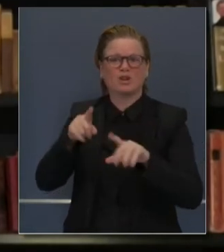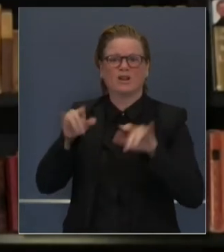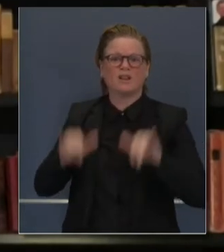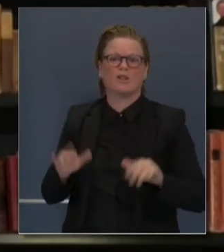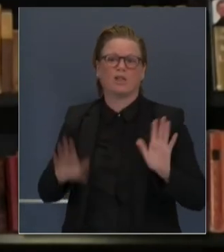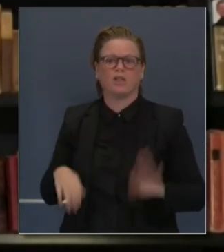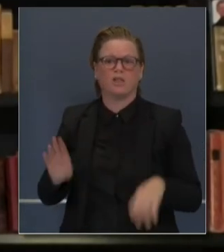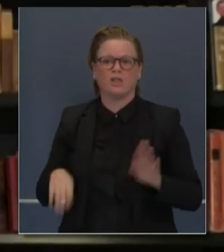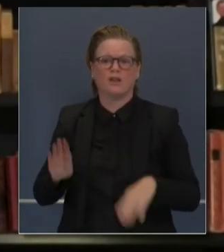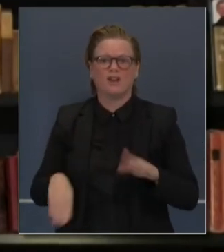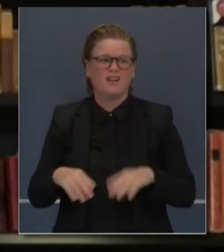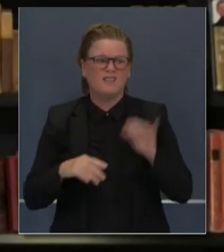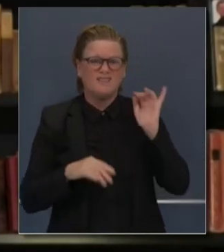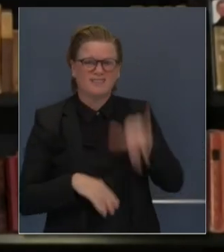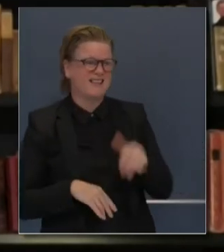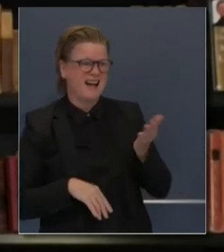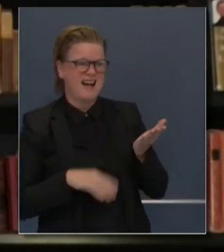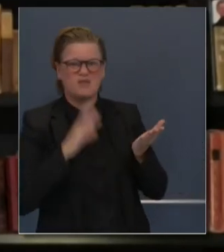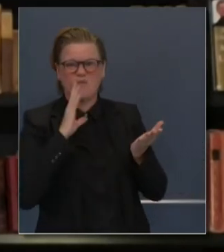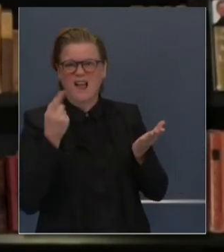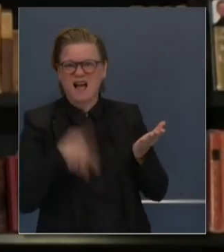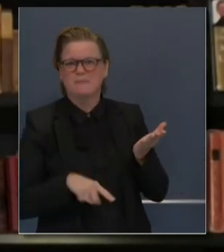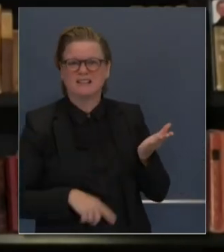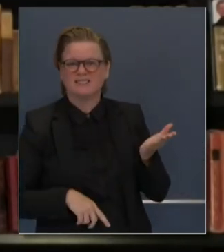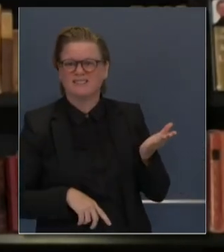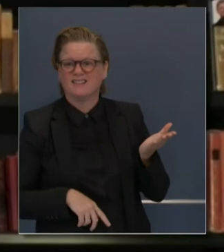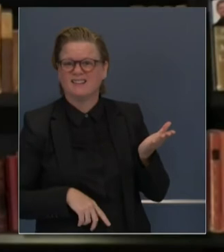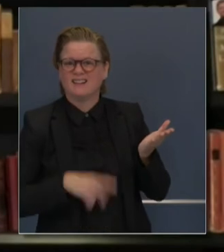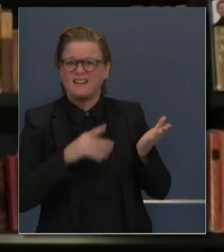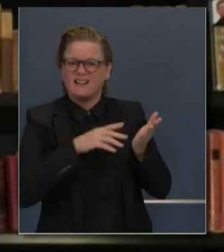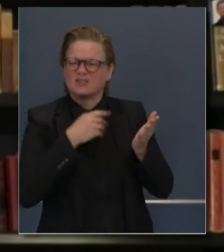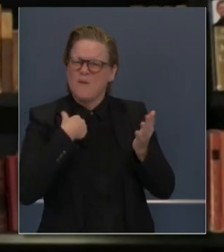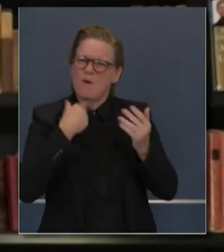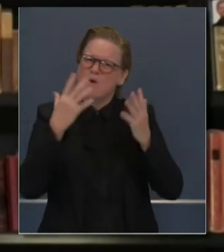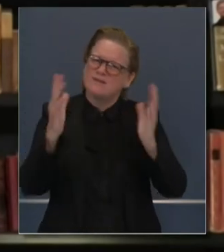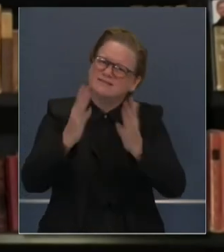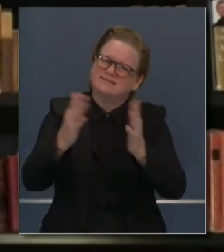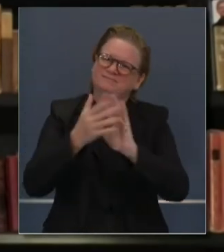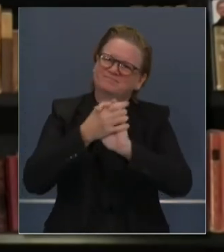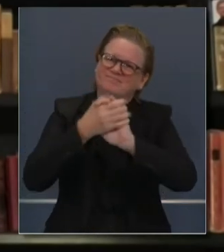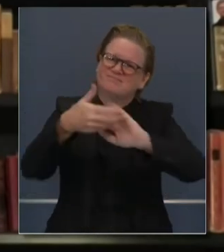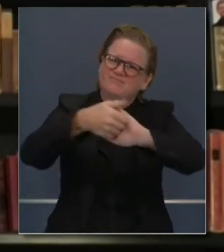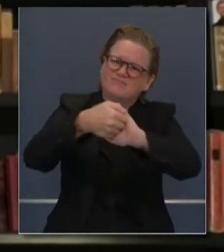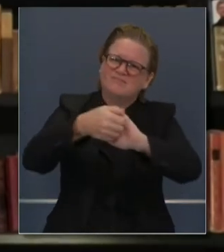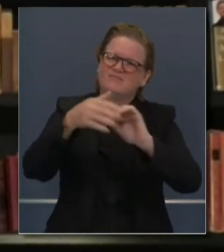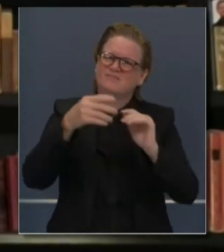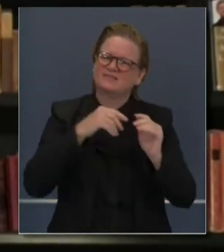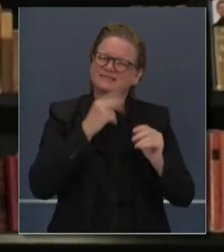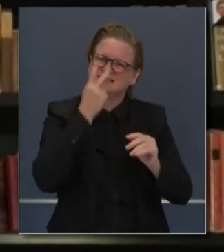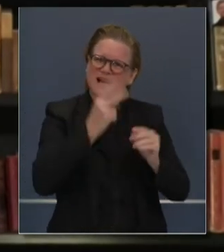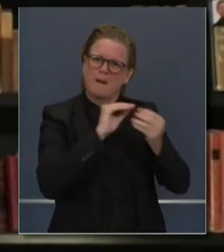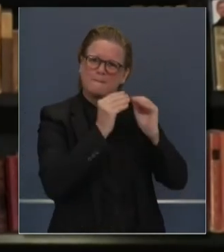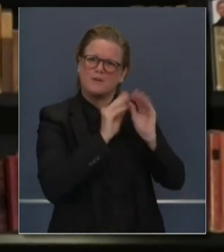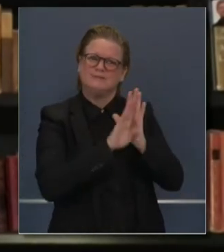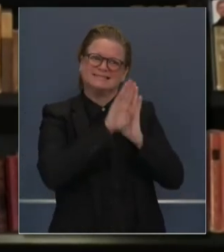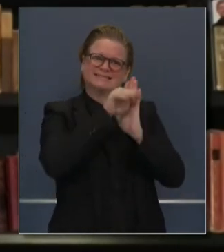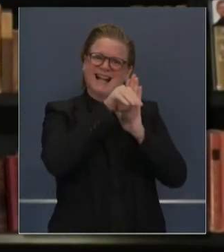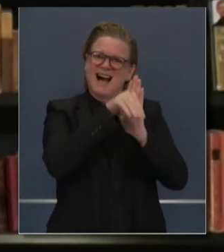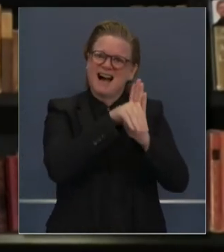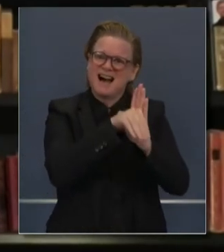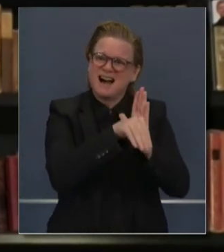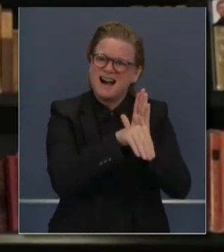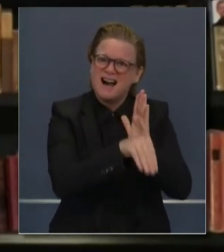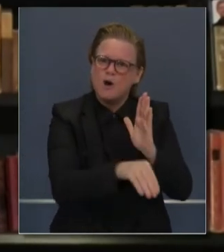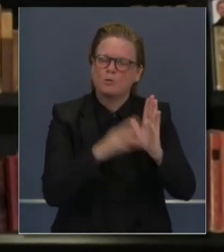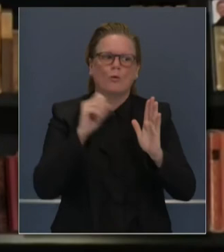bend this proverbial curve and impact these statistics favorably. You specifically, Don, asked about elected surgeries, and it's important